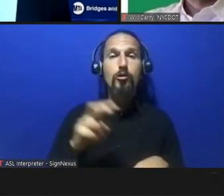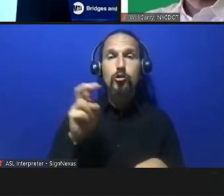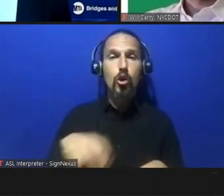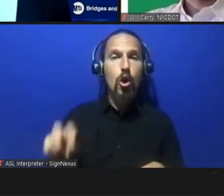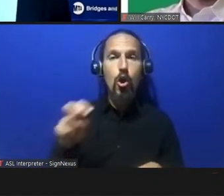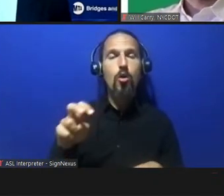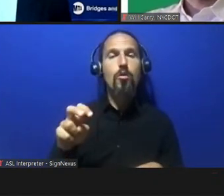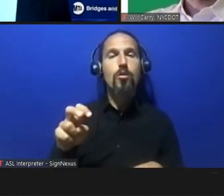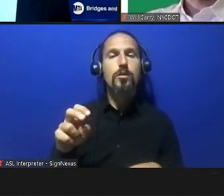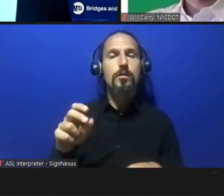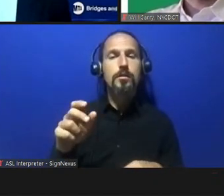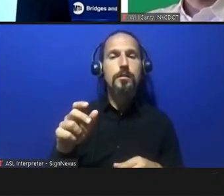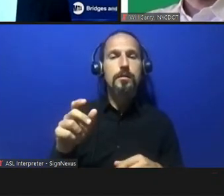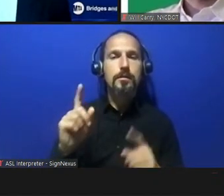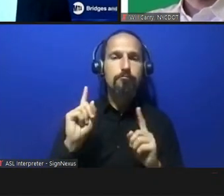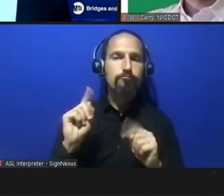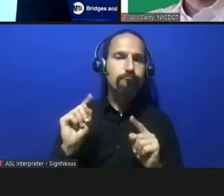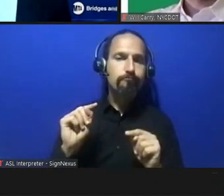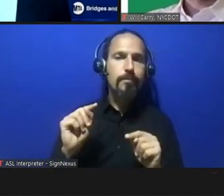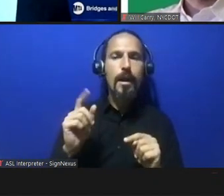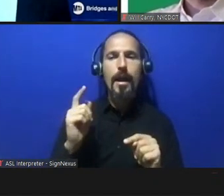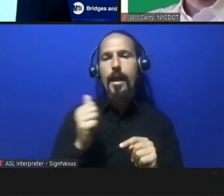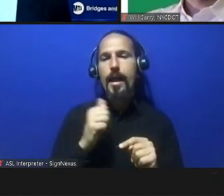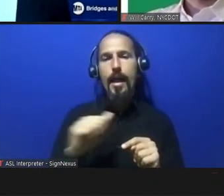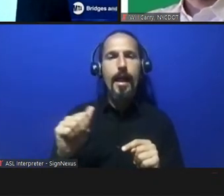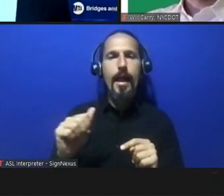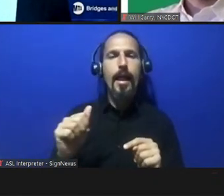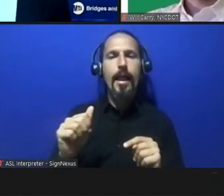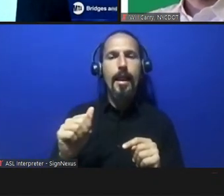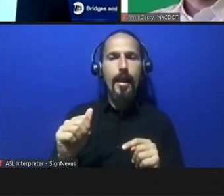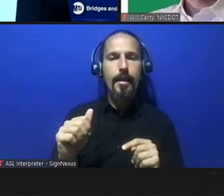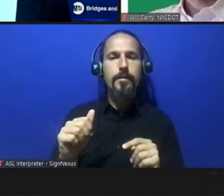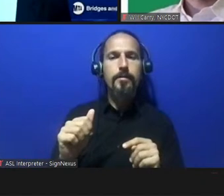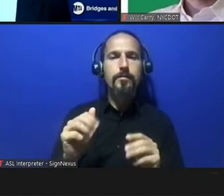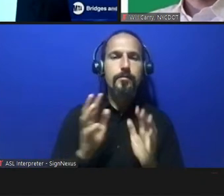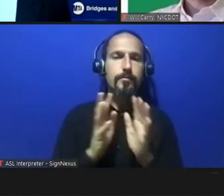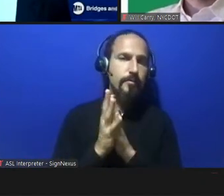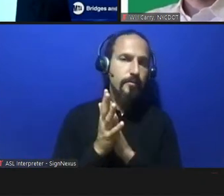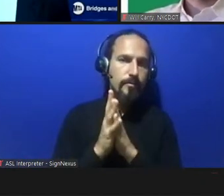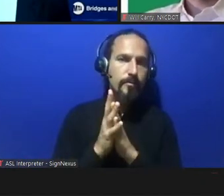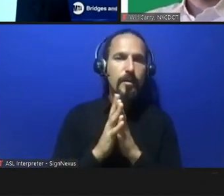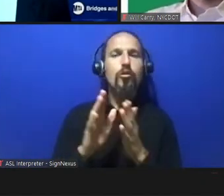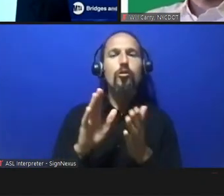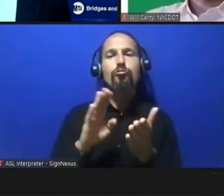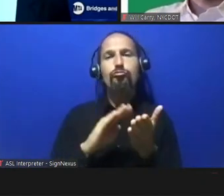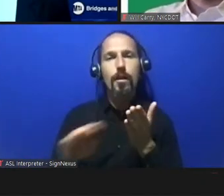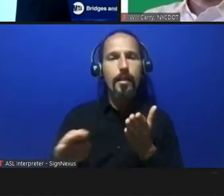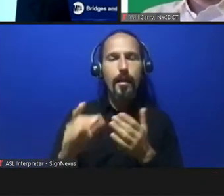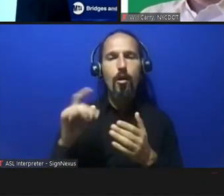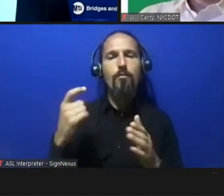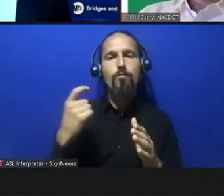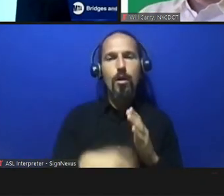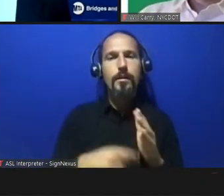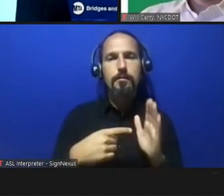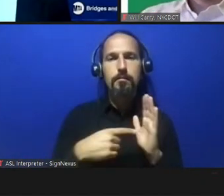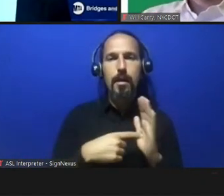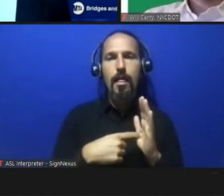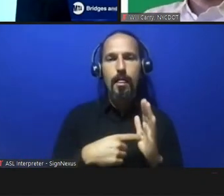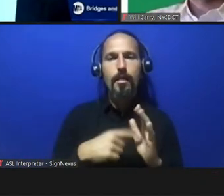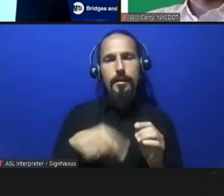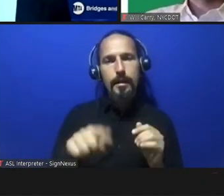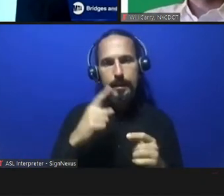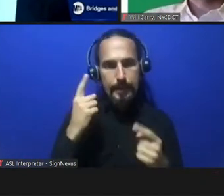destination and any conges can congestion relief or pricing models need to take into